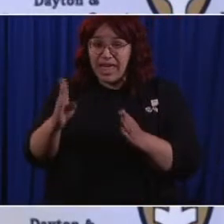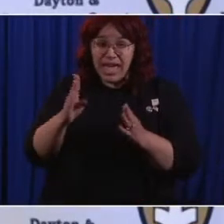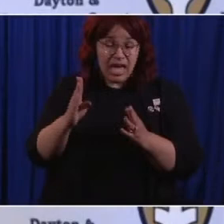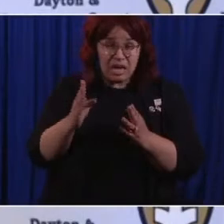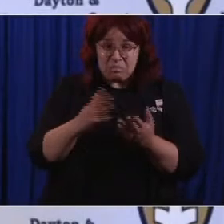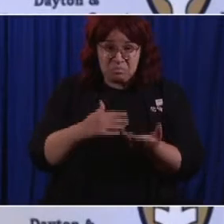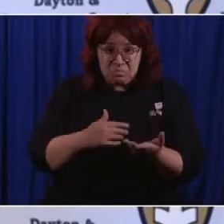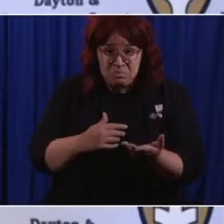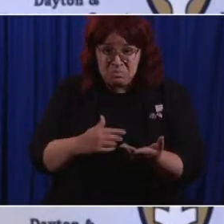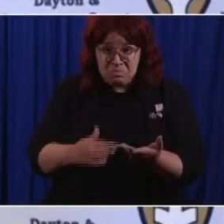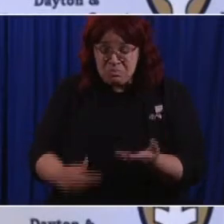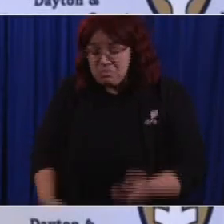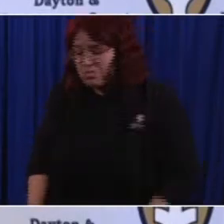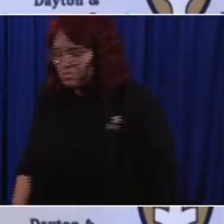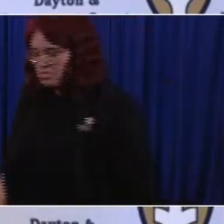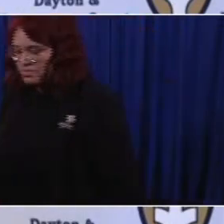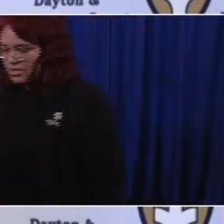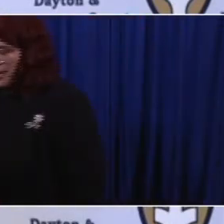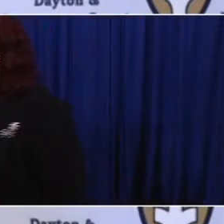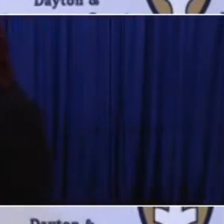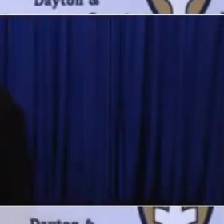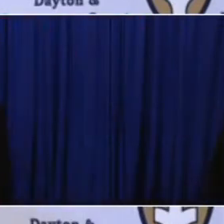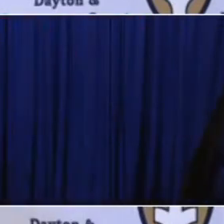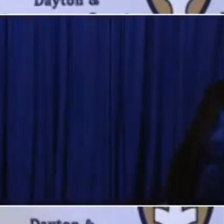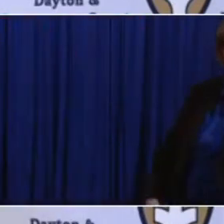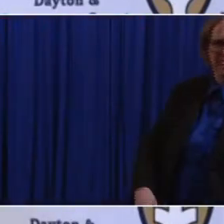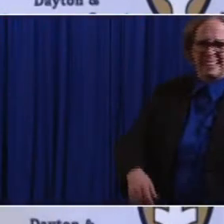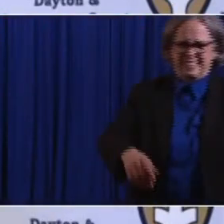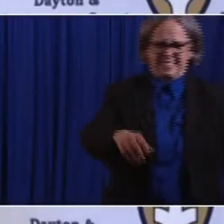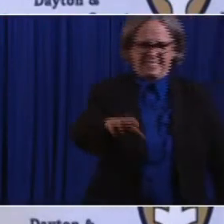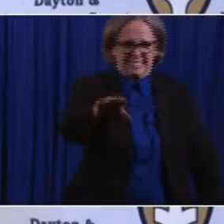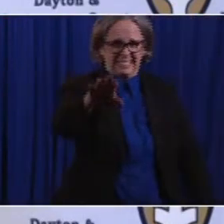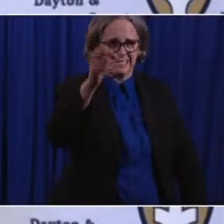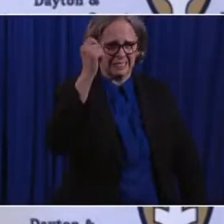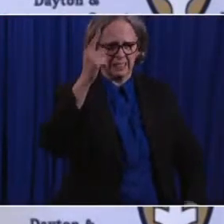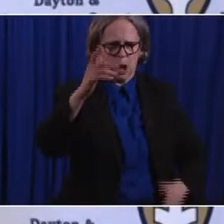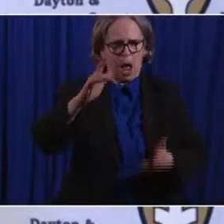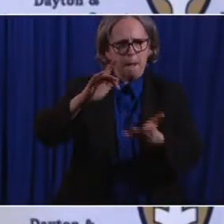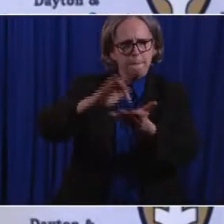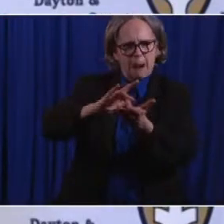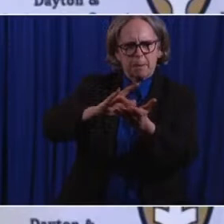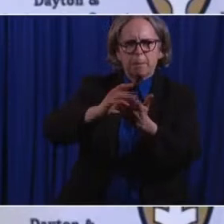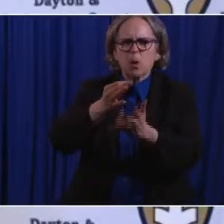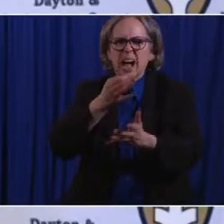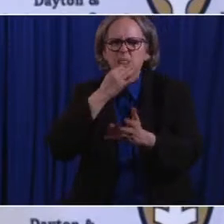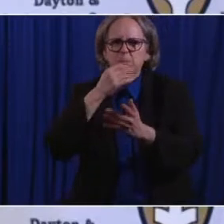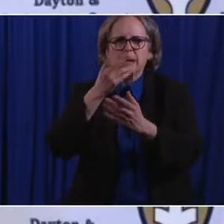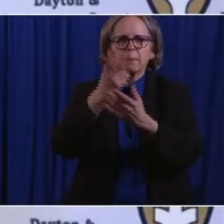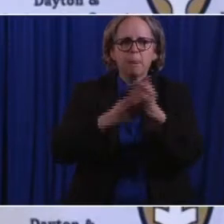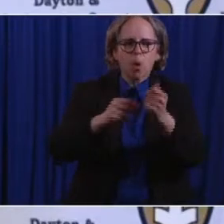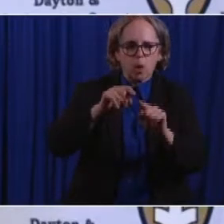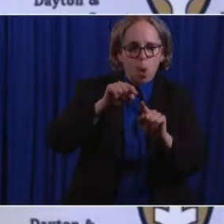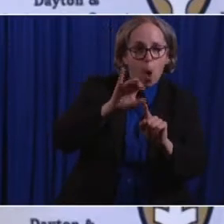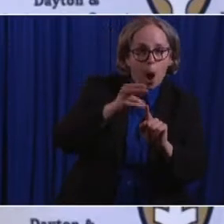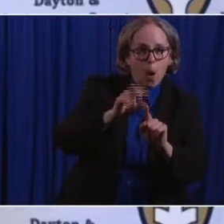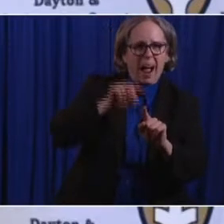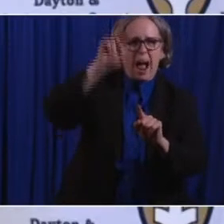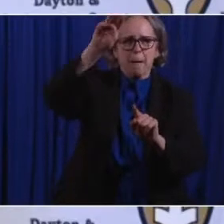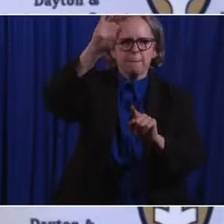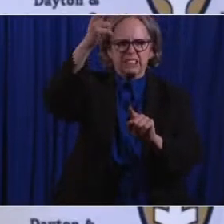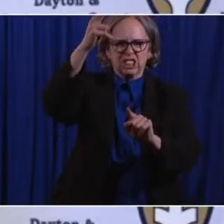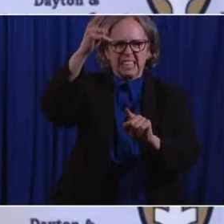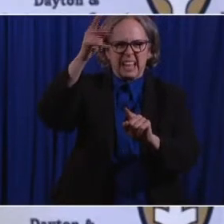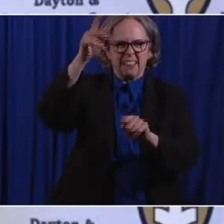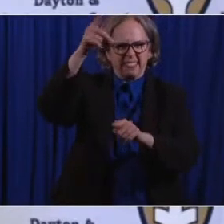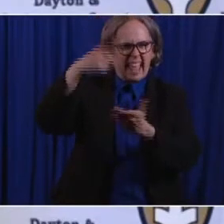the medical people are talking back and forth. I've not talked to the governor for a while, but frankly, I've been last couple of